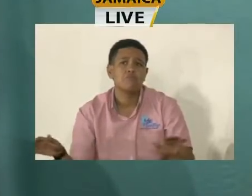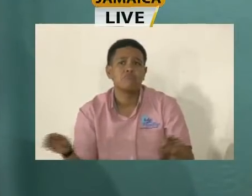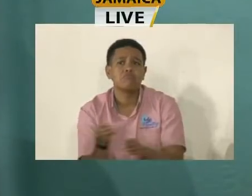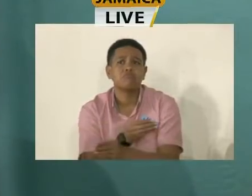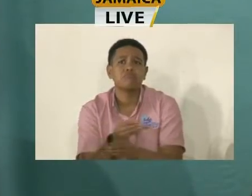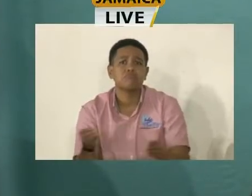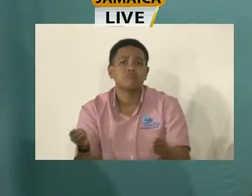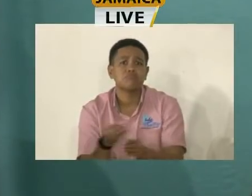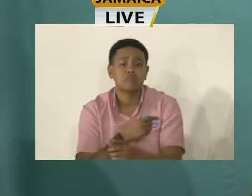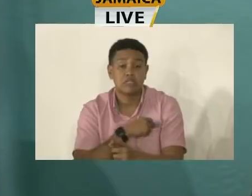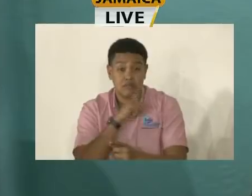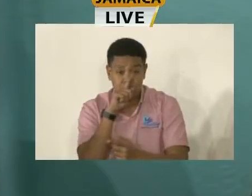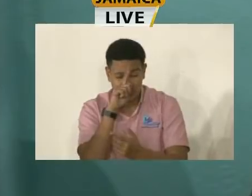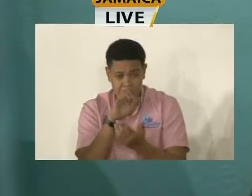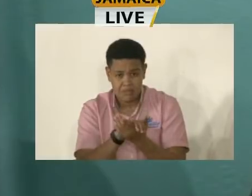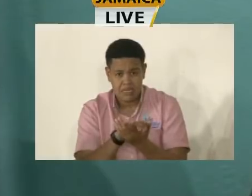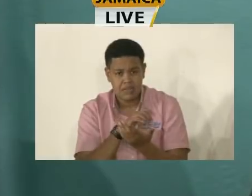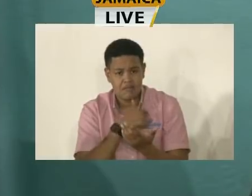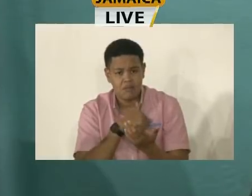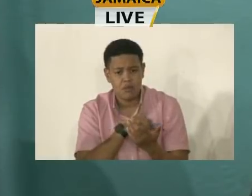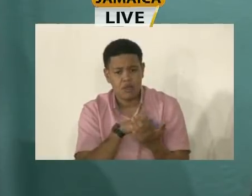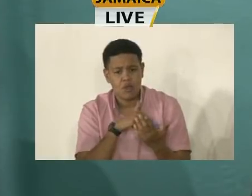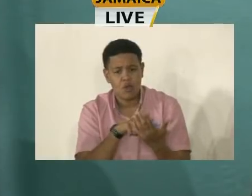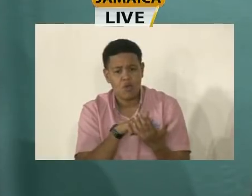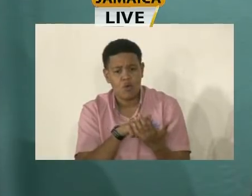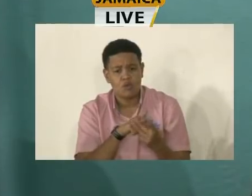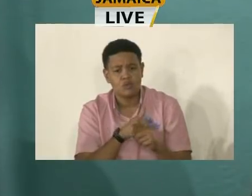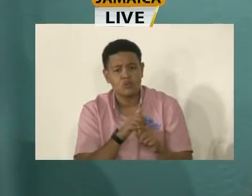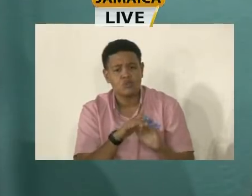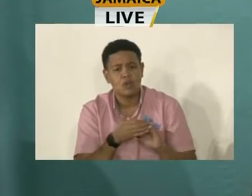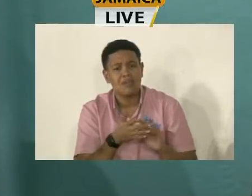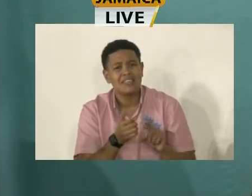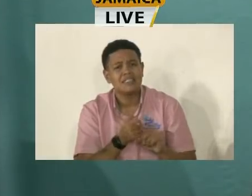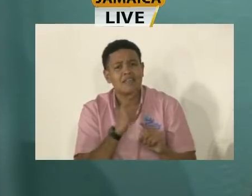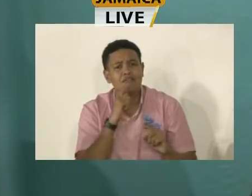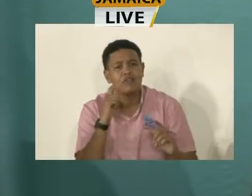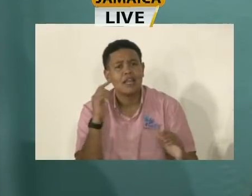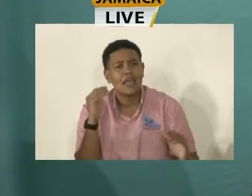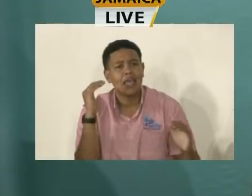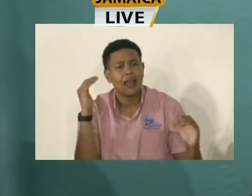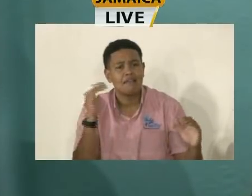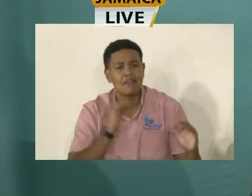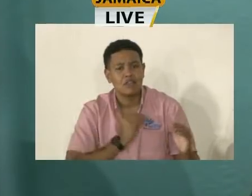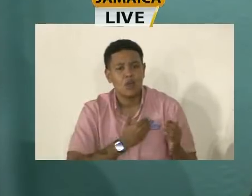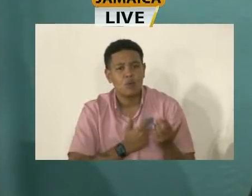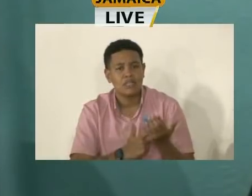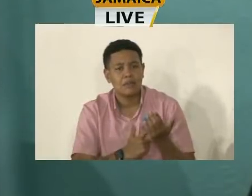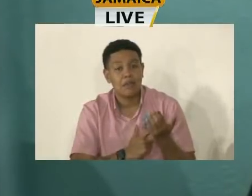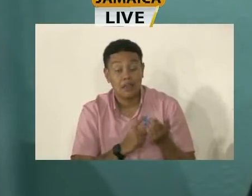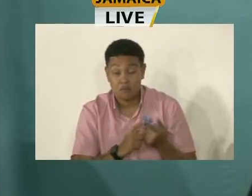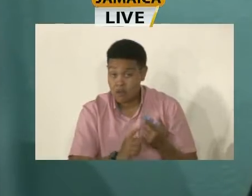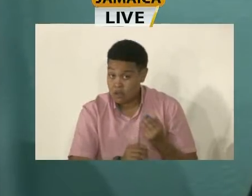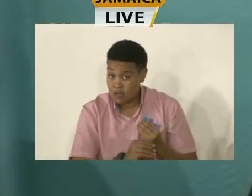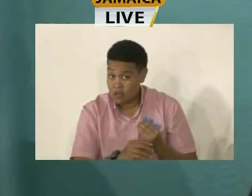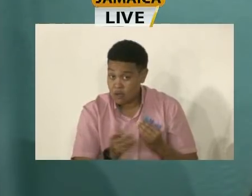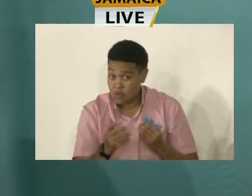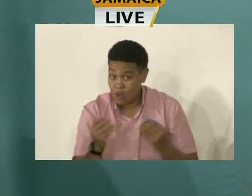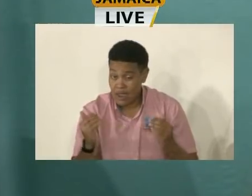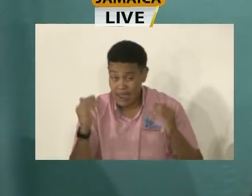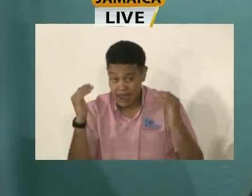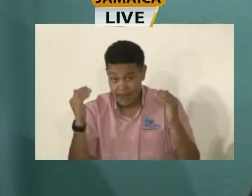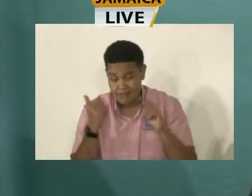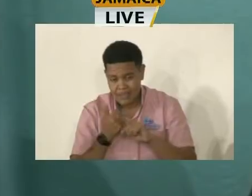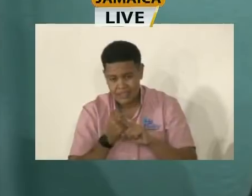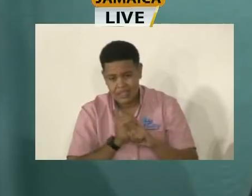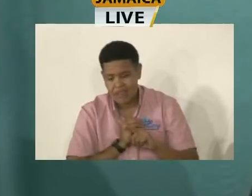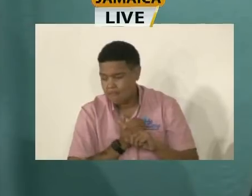that we owe it to the country to elevate our debate and to elevate